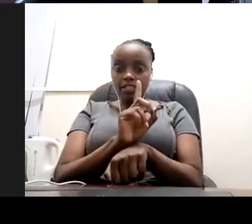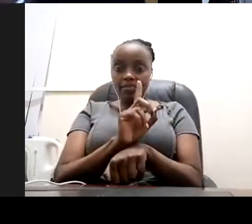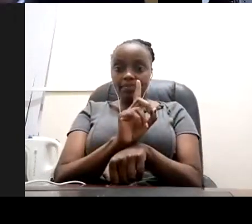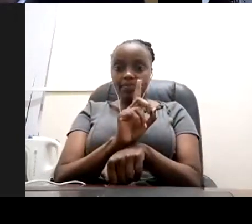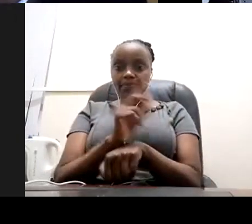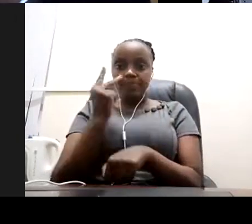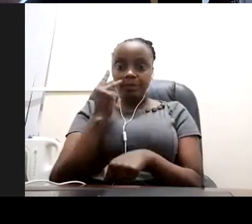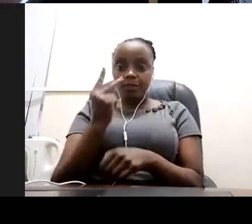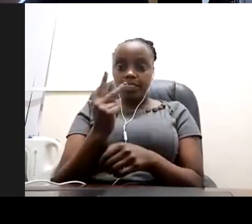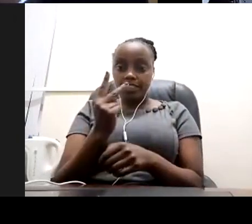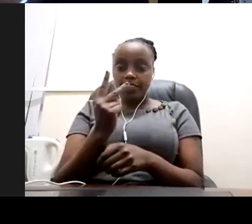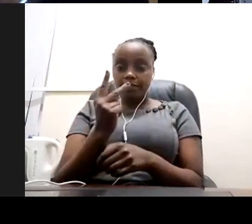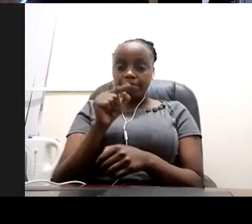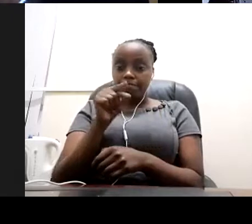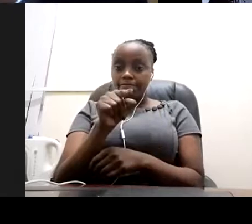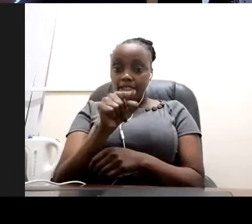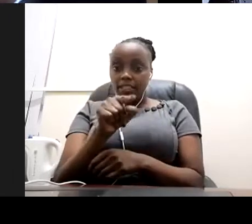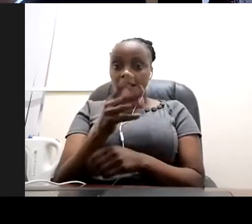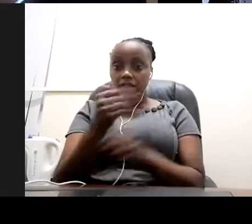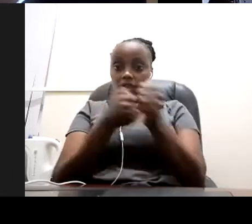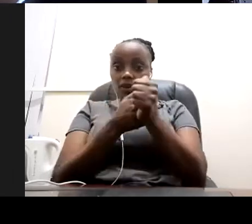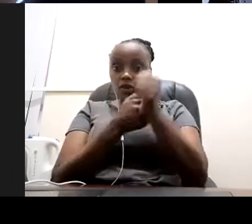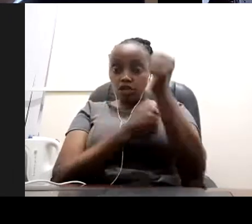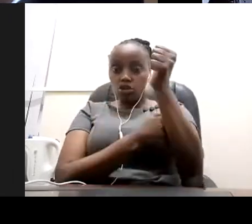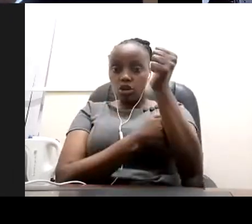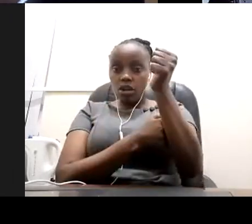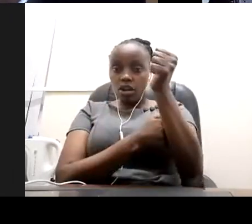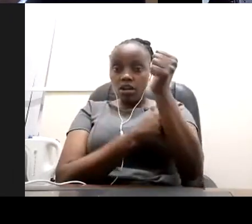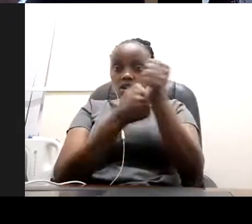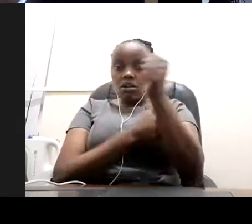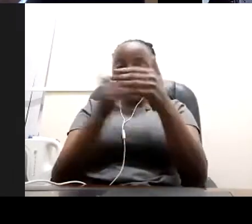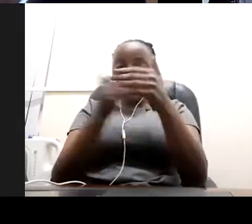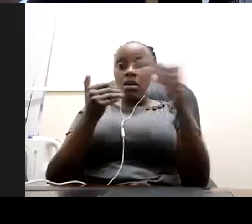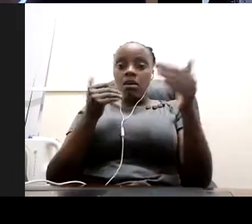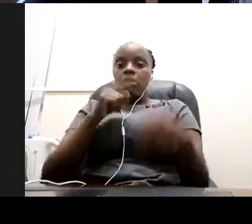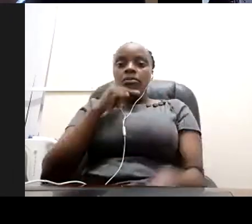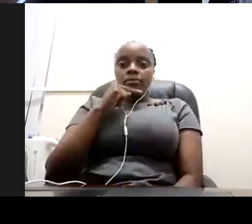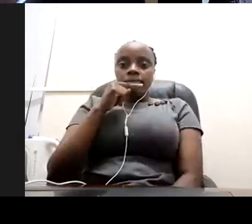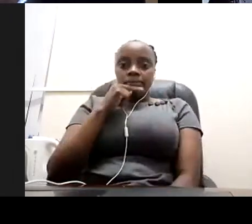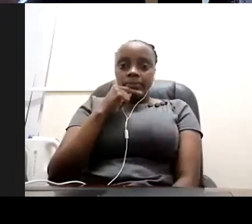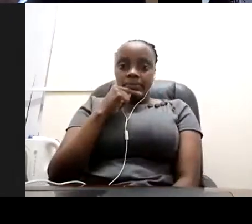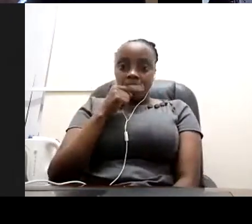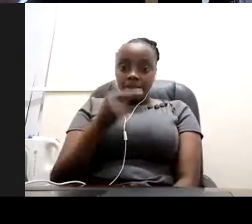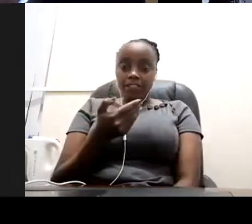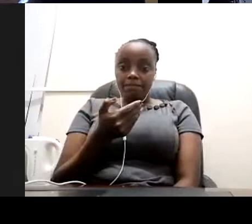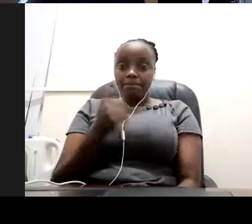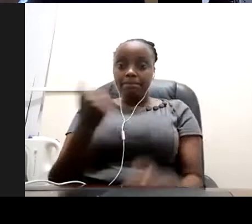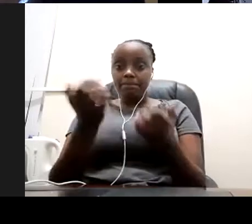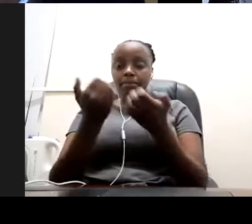this as absolutely foundational. As I mentioned earlier, the need